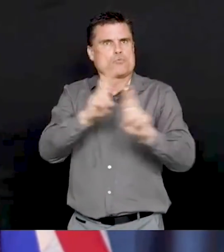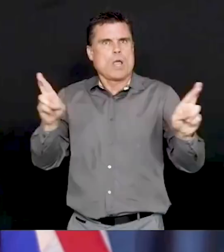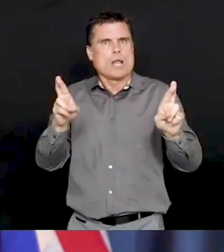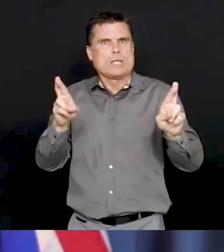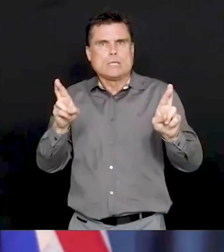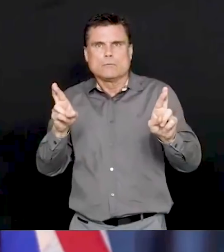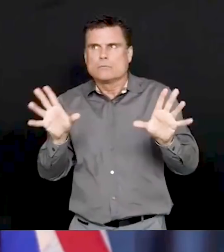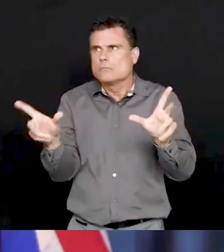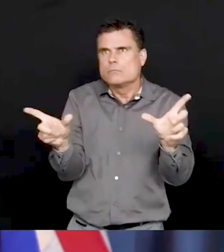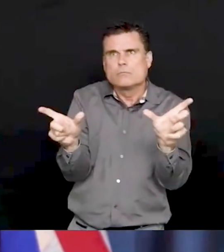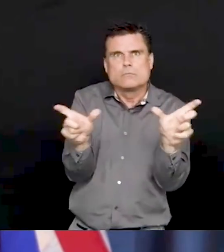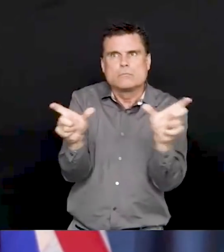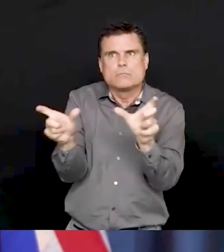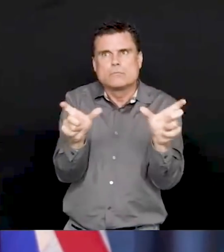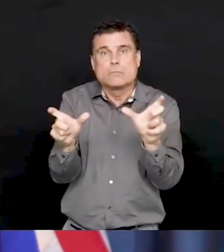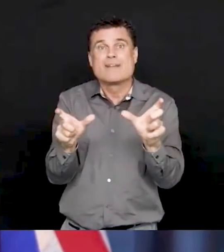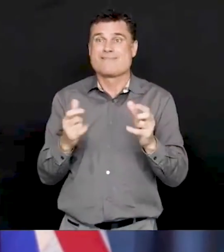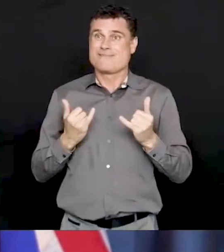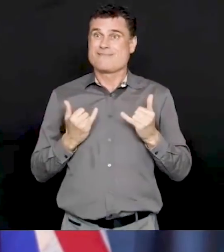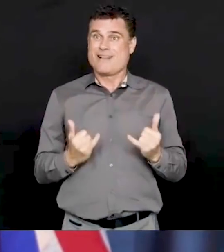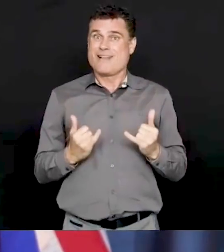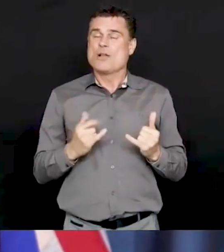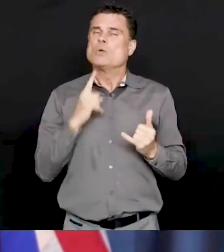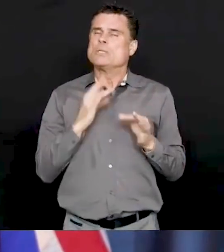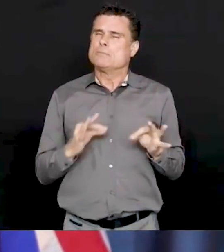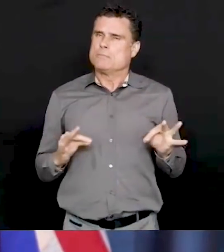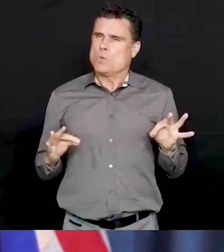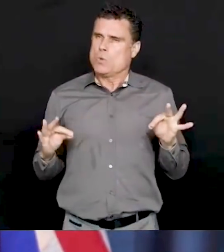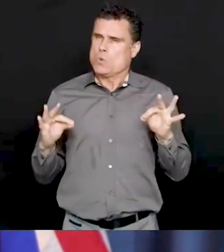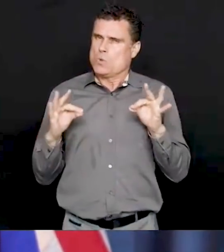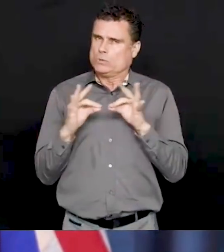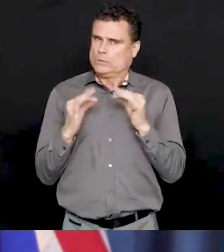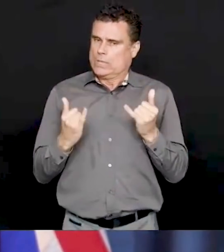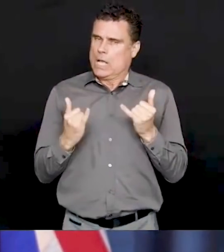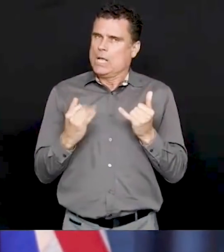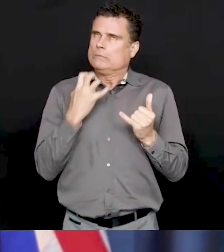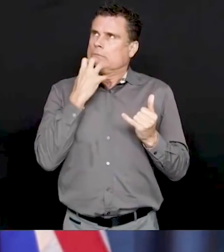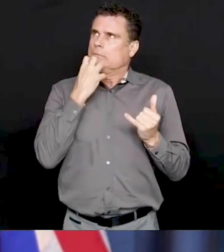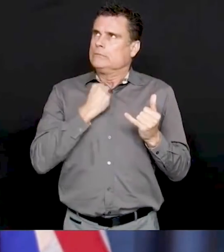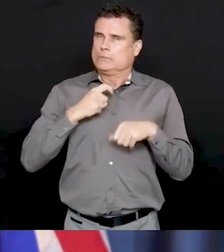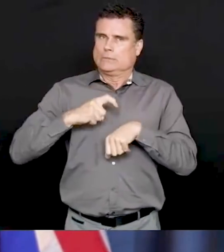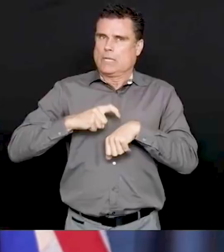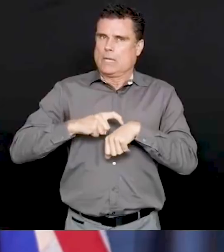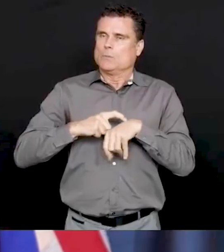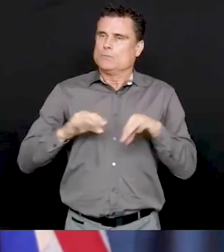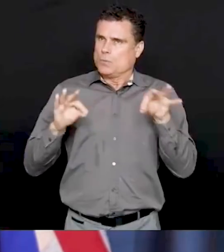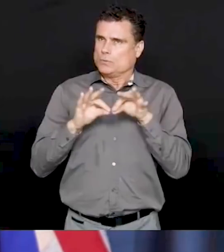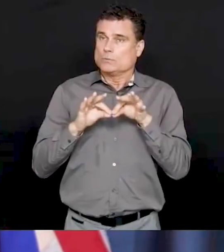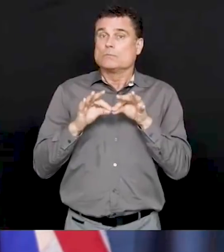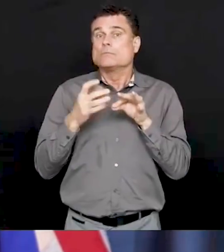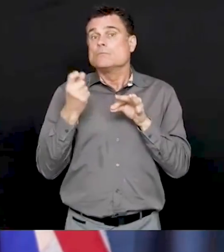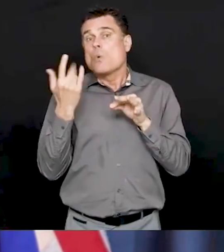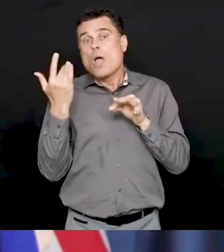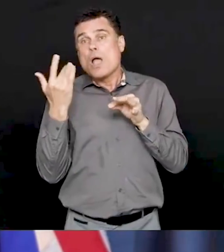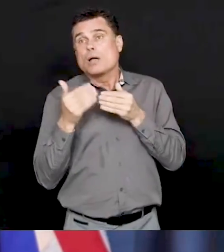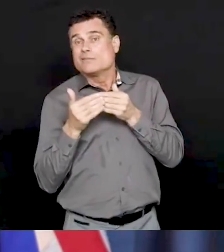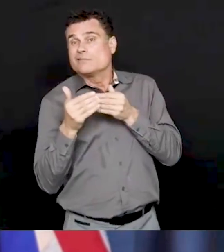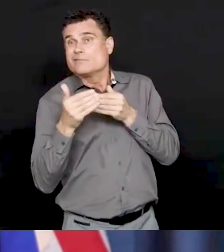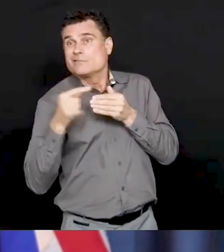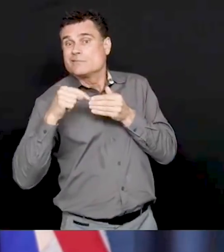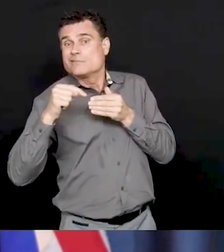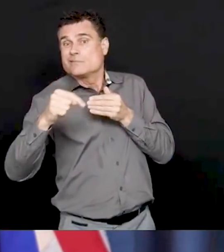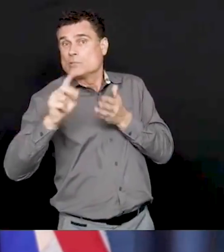And I've said this before, but the next 2 weeks, we're in our second incubation period. This is the critical time for